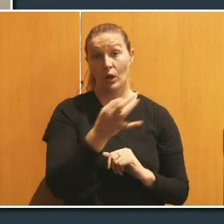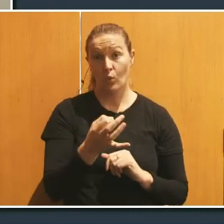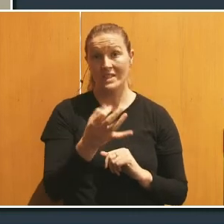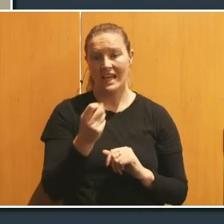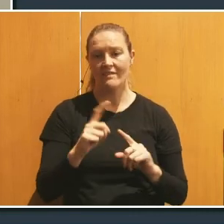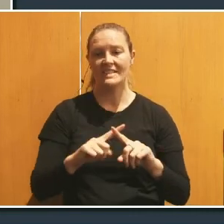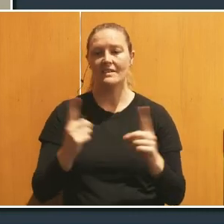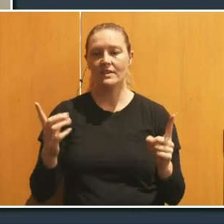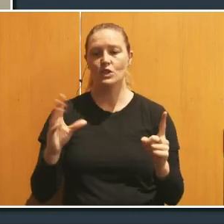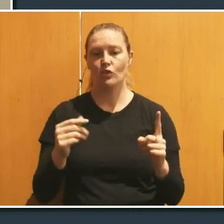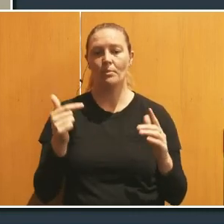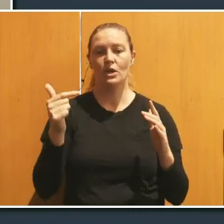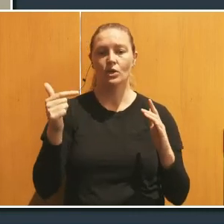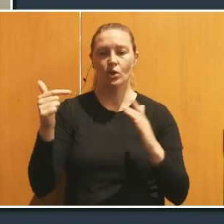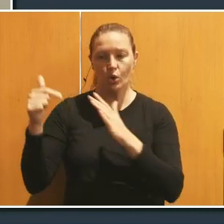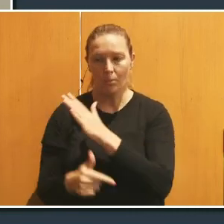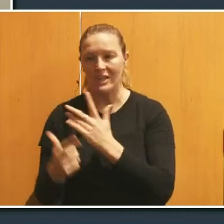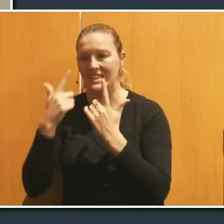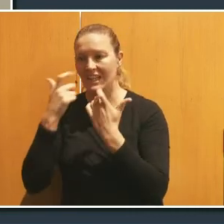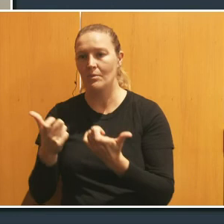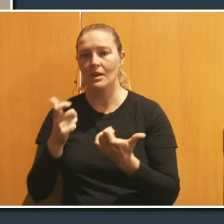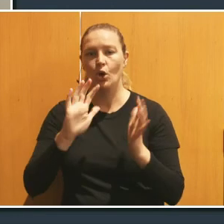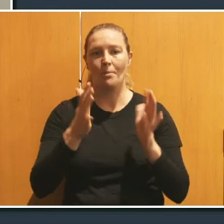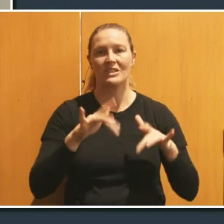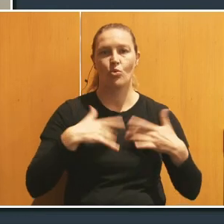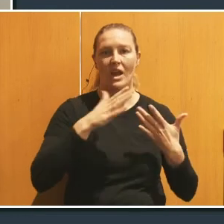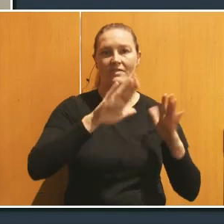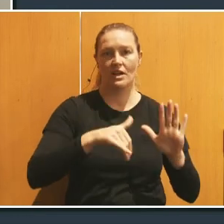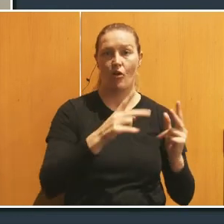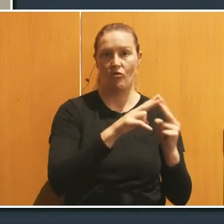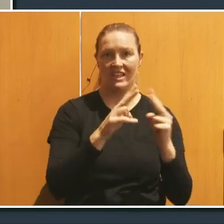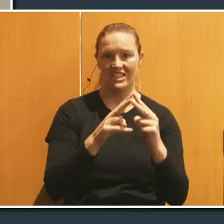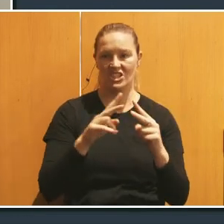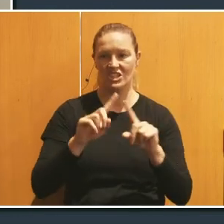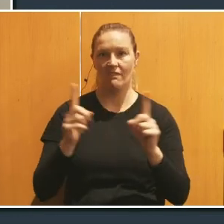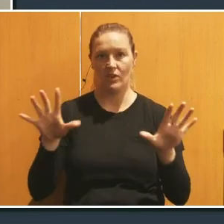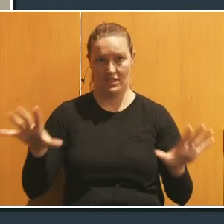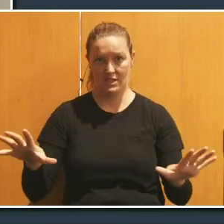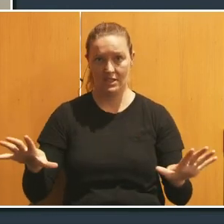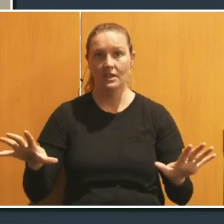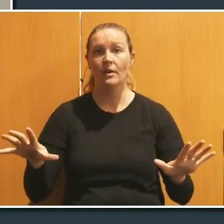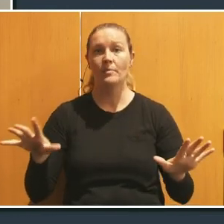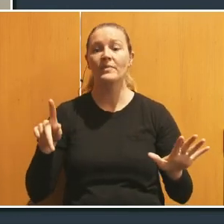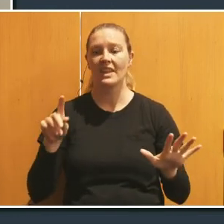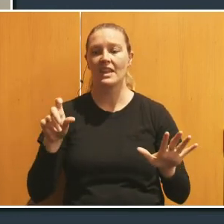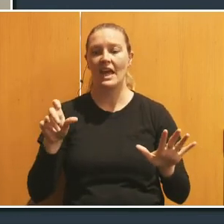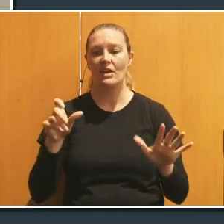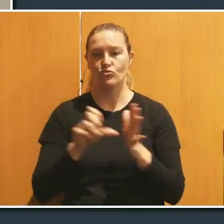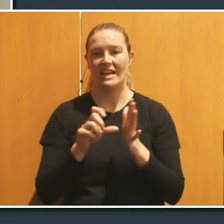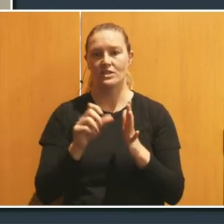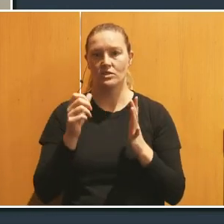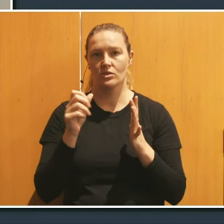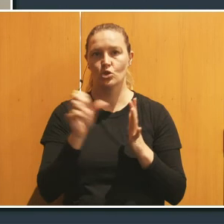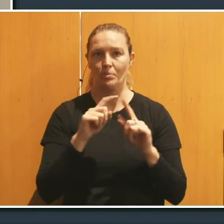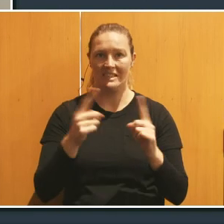differentiation between comprehensive care versus lifestyle village, and that should be reflected in the way that rates are charged. Is